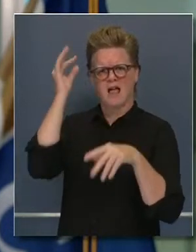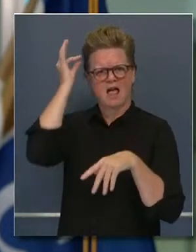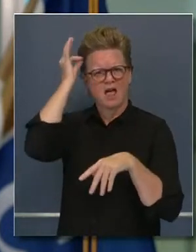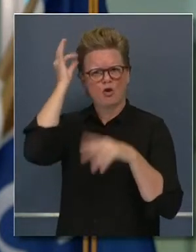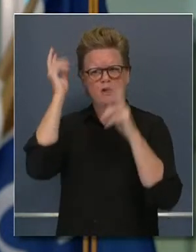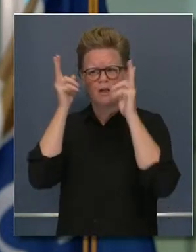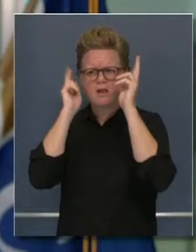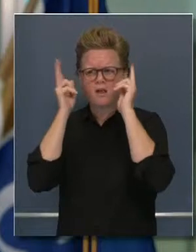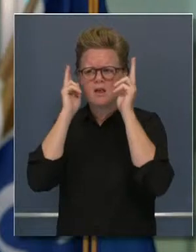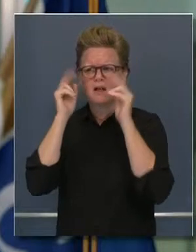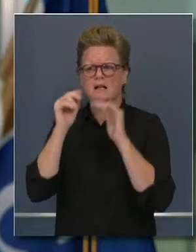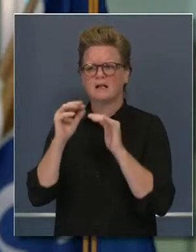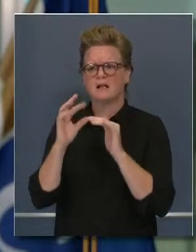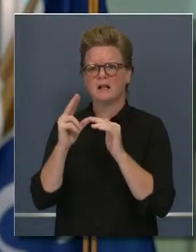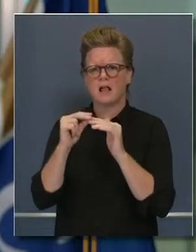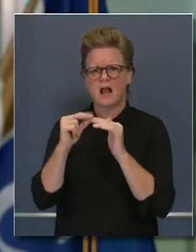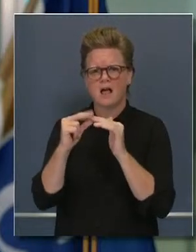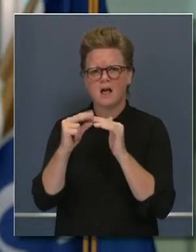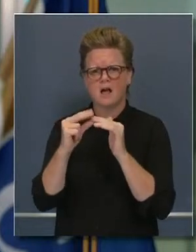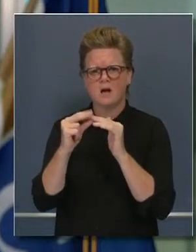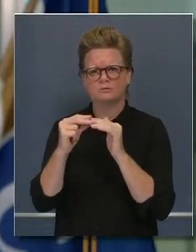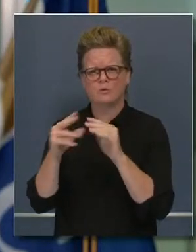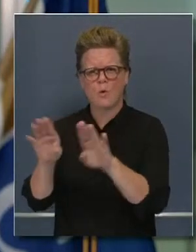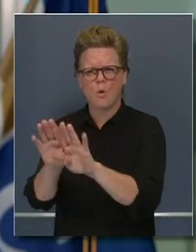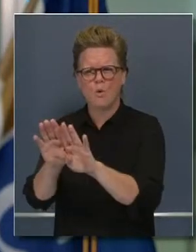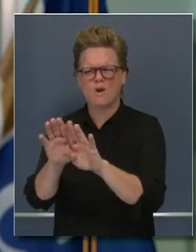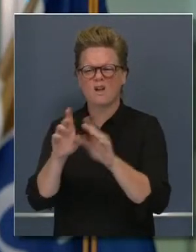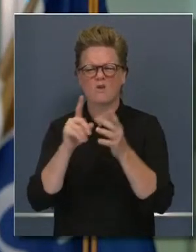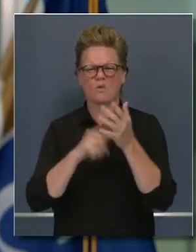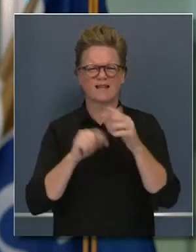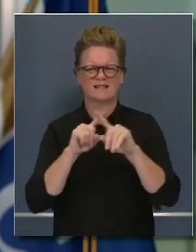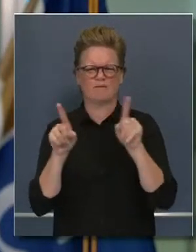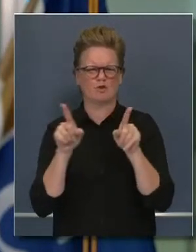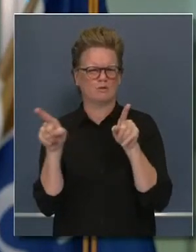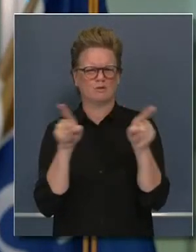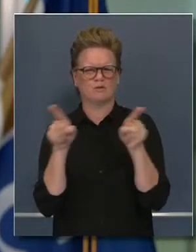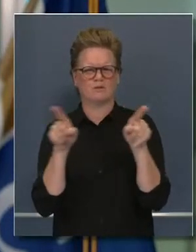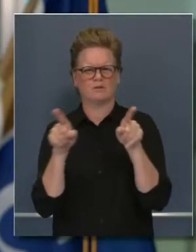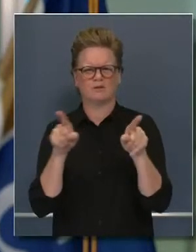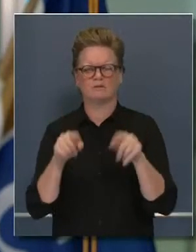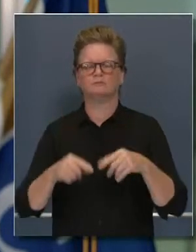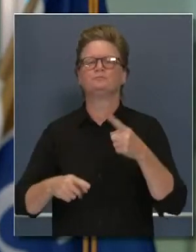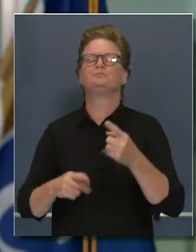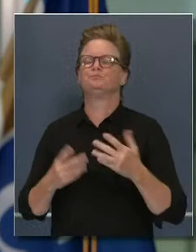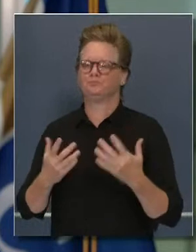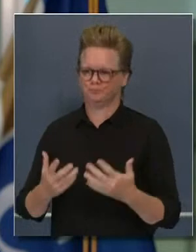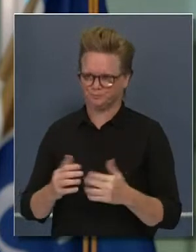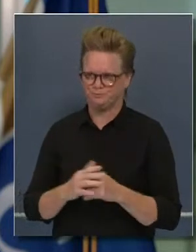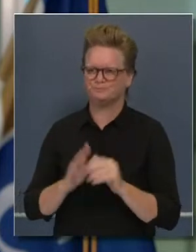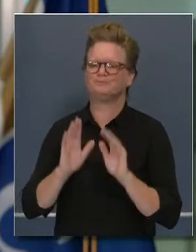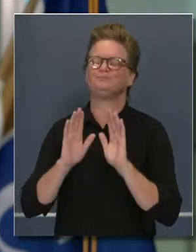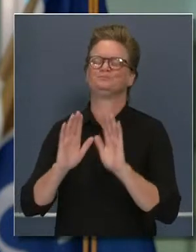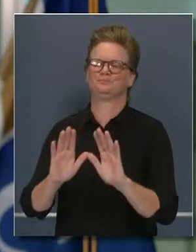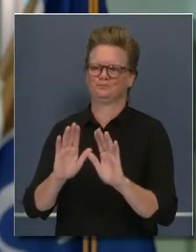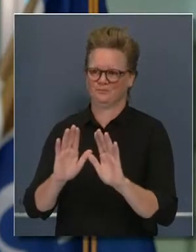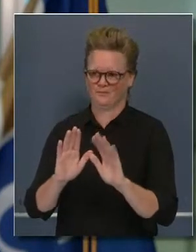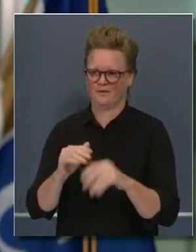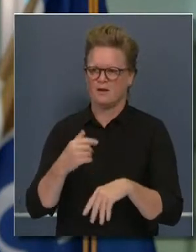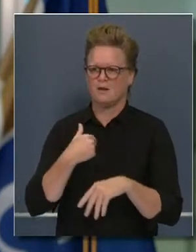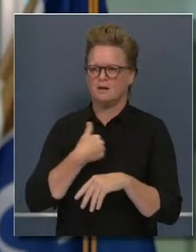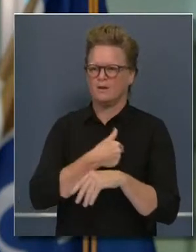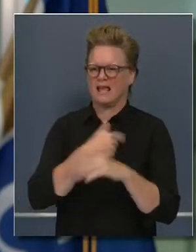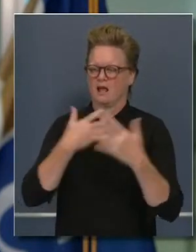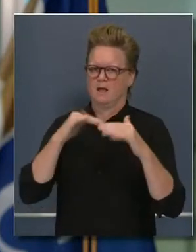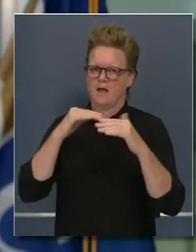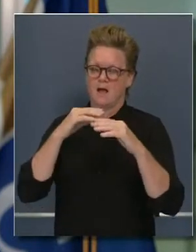same board within the state? Yeah, so I'll ask Mark Gallagher to come back up because we went through a very comprehensive, very